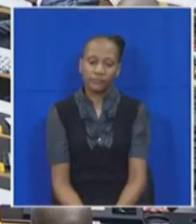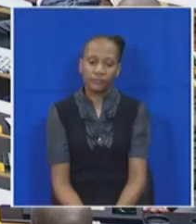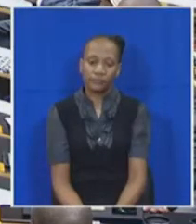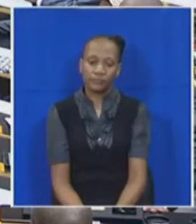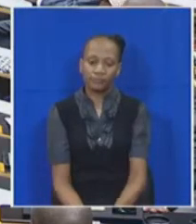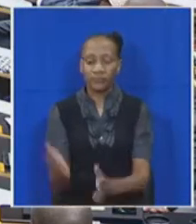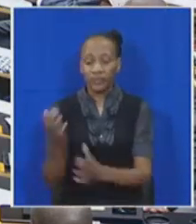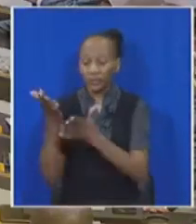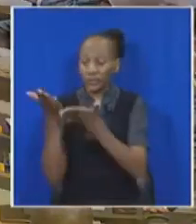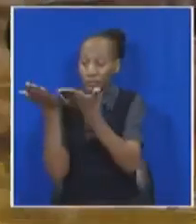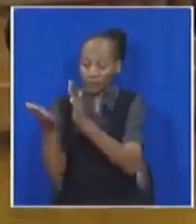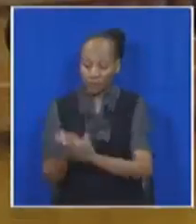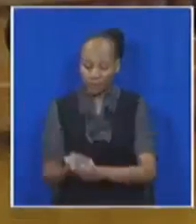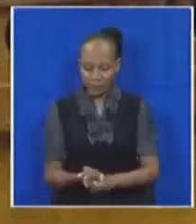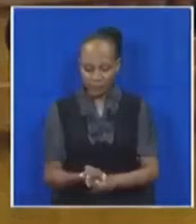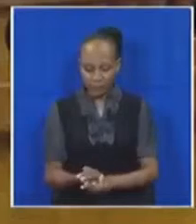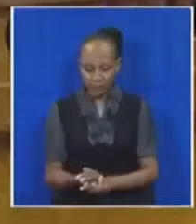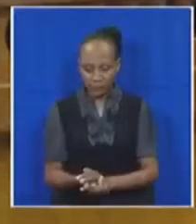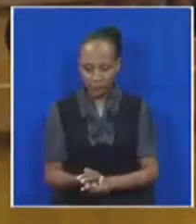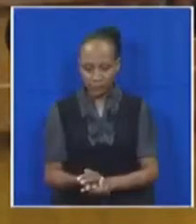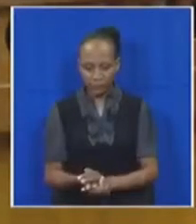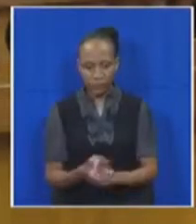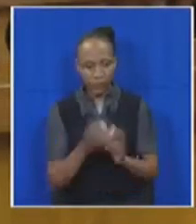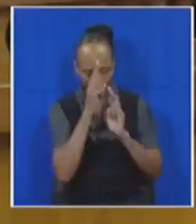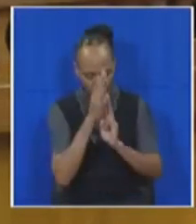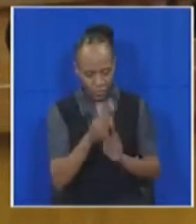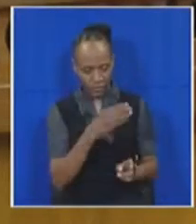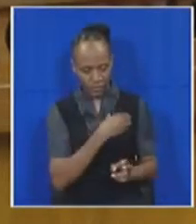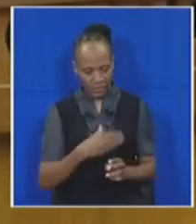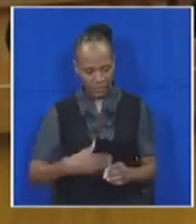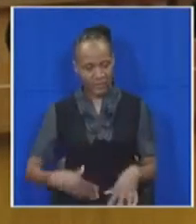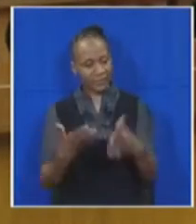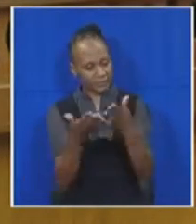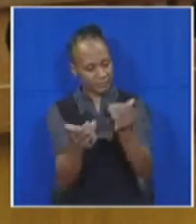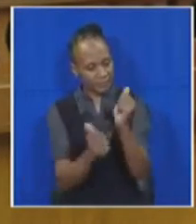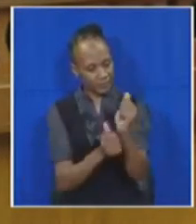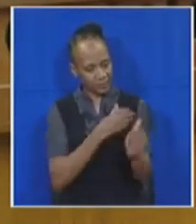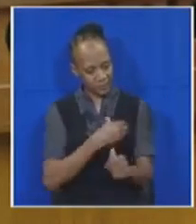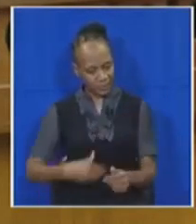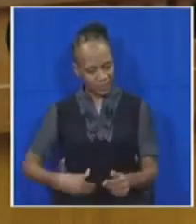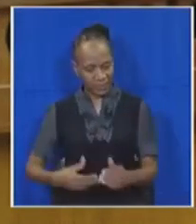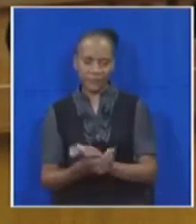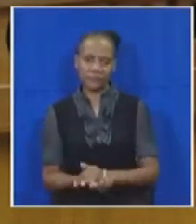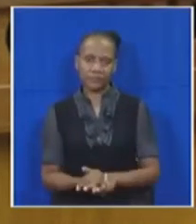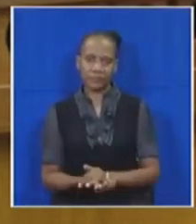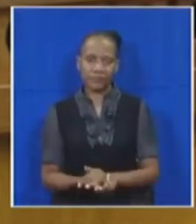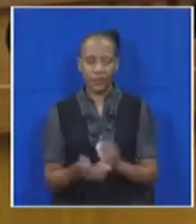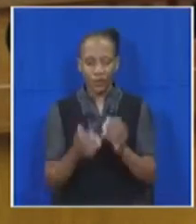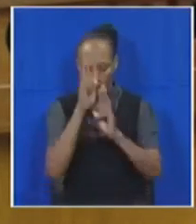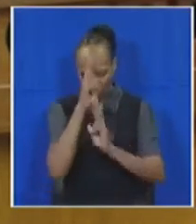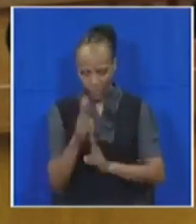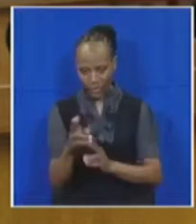Madam Speaker, Honourable President and Deputy President, Honourable